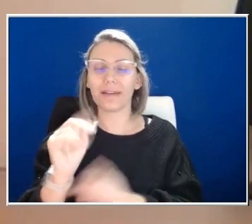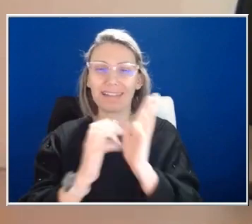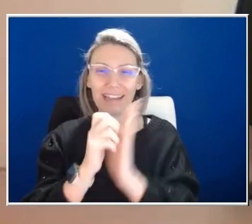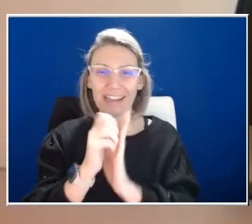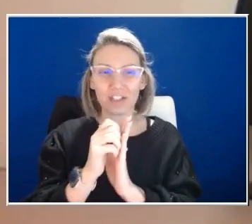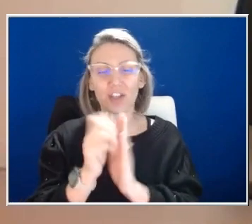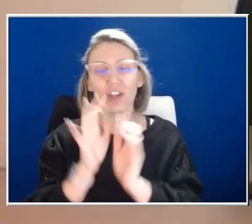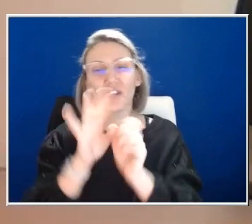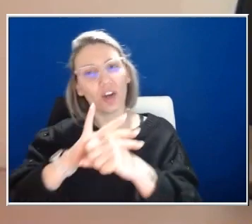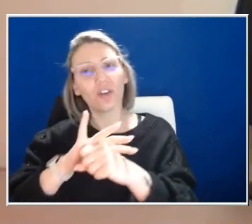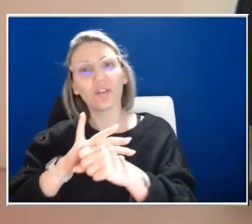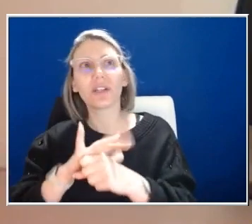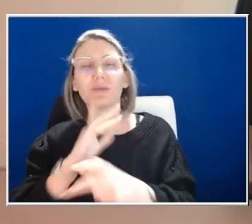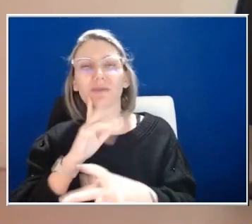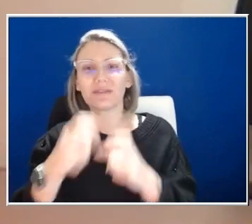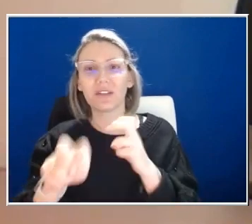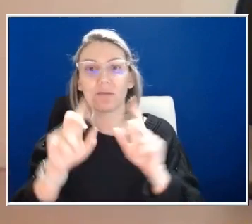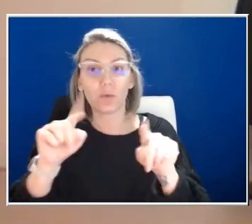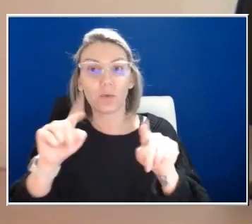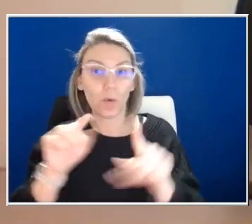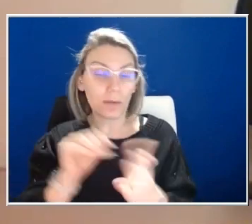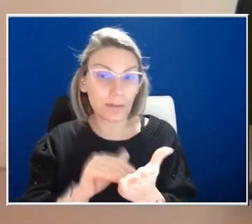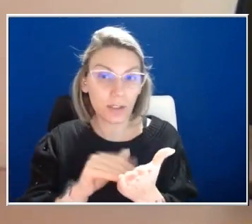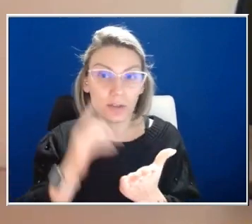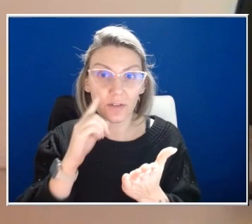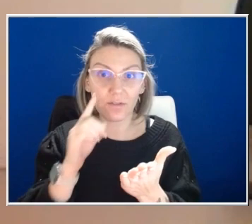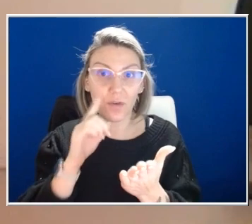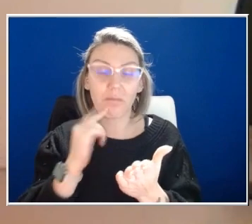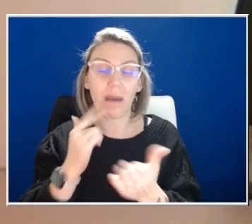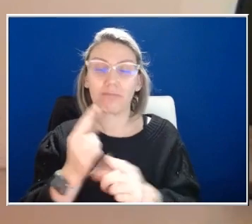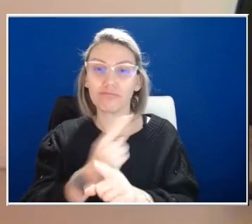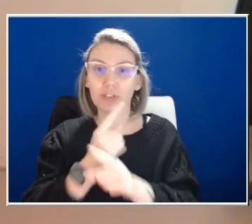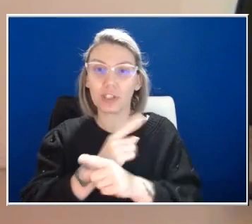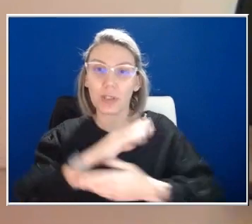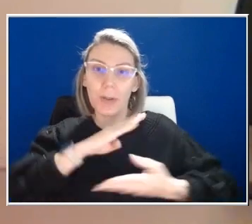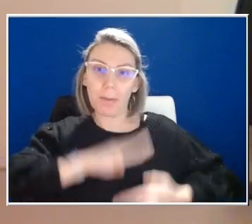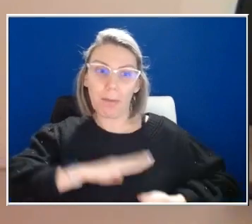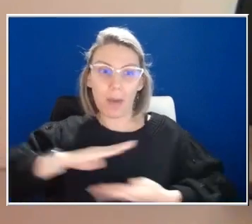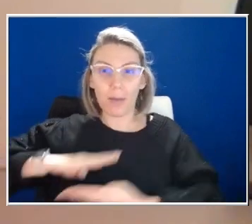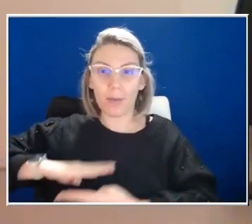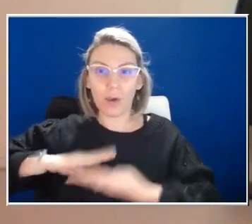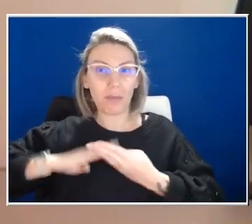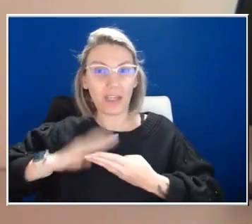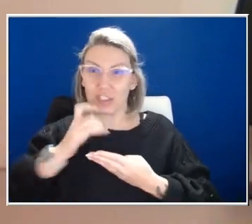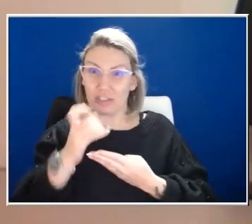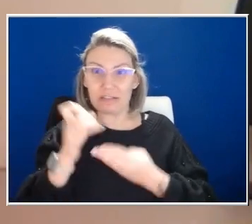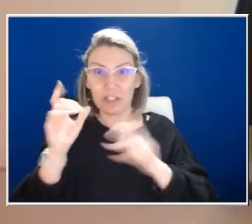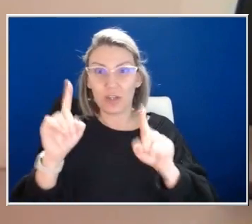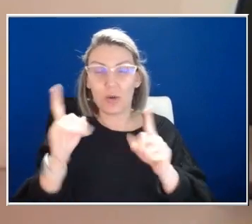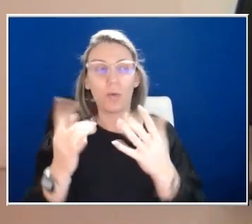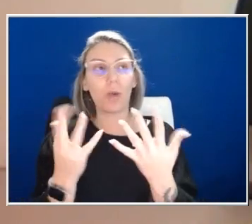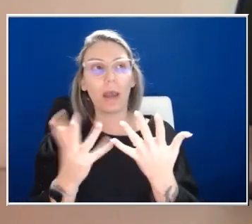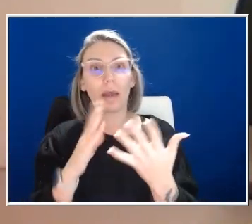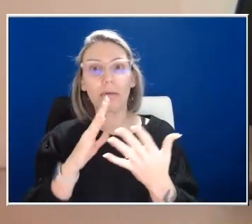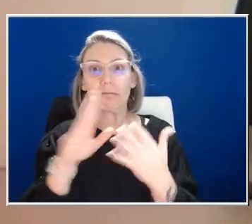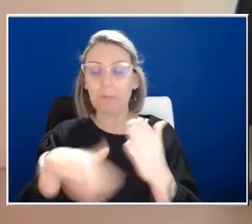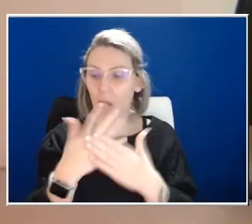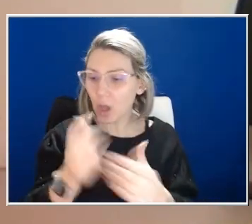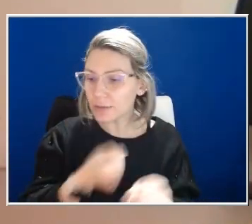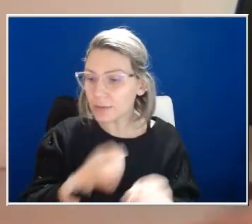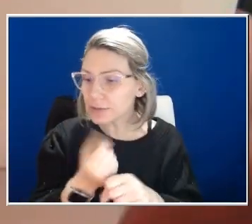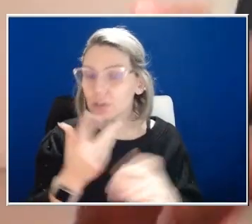COVID made it difficult for me to go to the doctor for my regular mammogram. So I just did not go. And I waited that whole year and took care of my